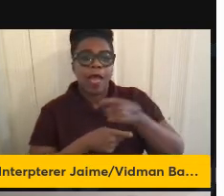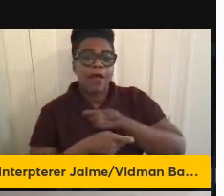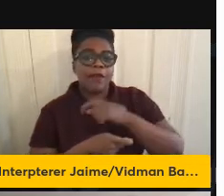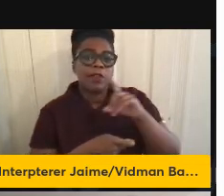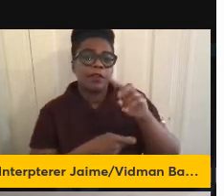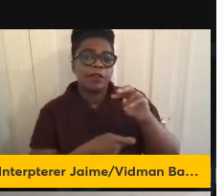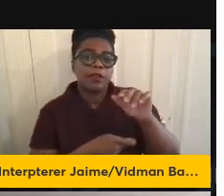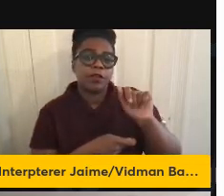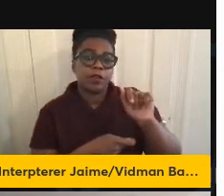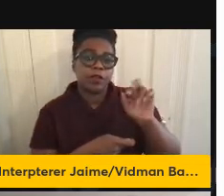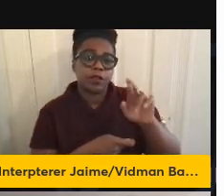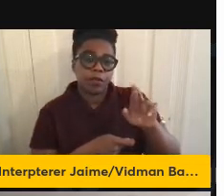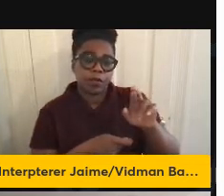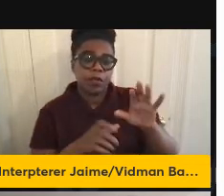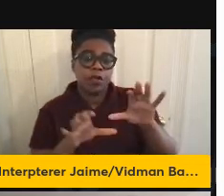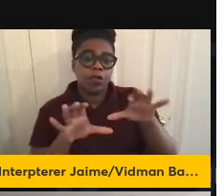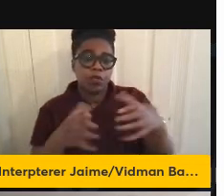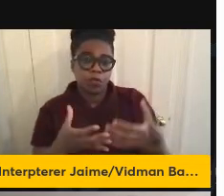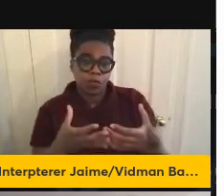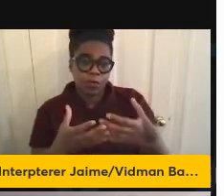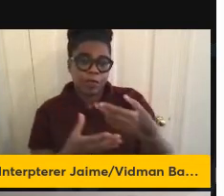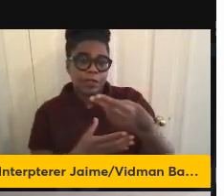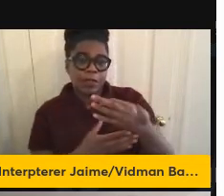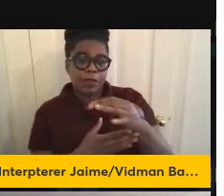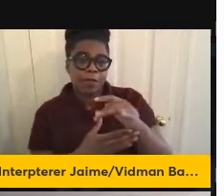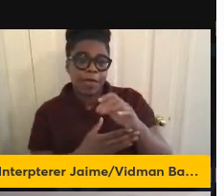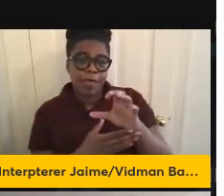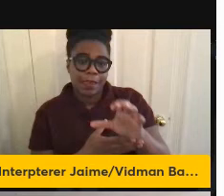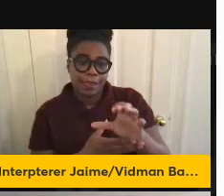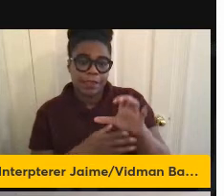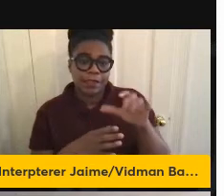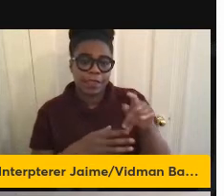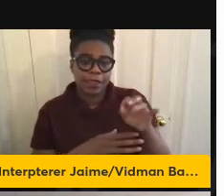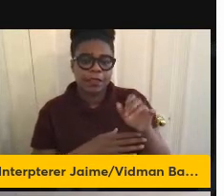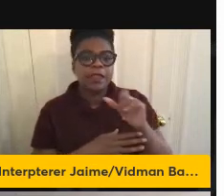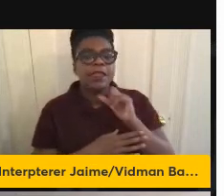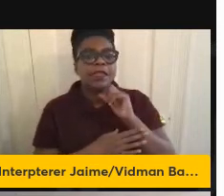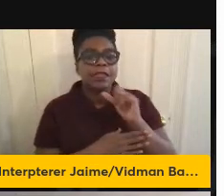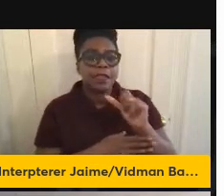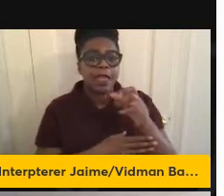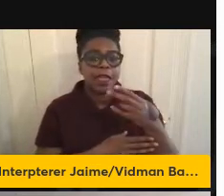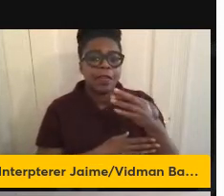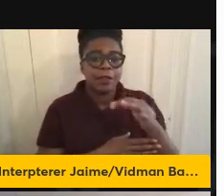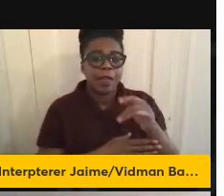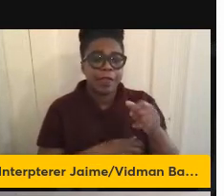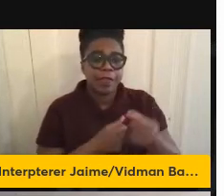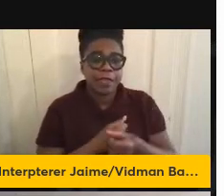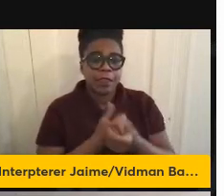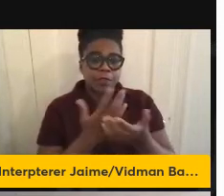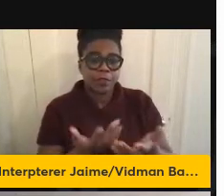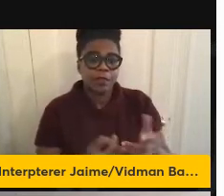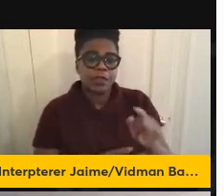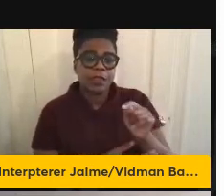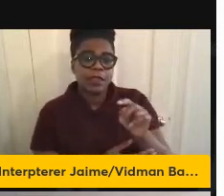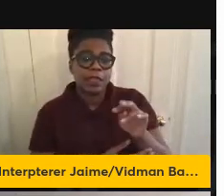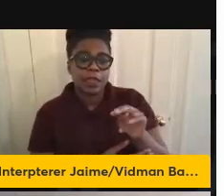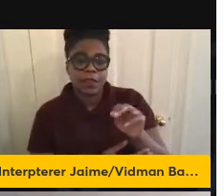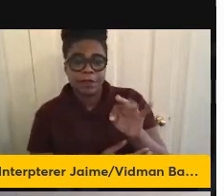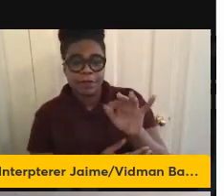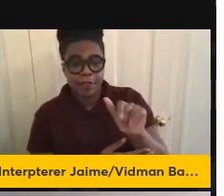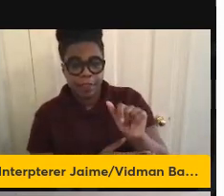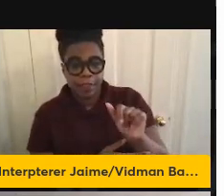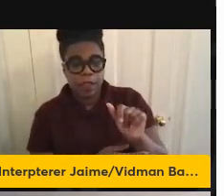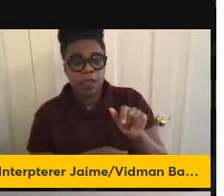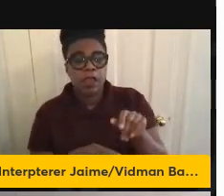as our hematopoietic cells. And what you can see is when our non-hematopoietic cells express TNF-alpha receptor,